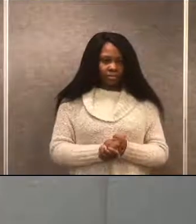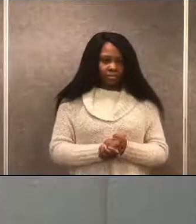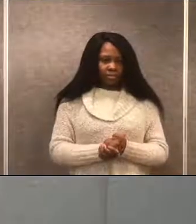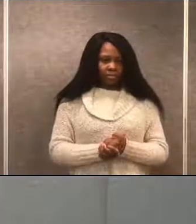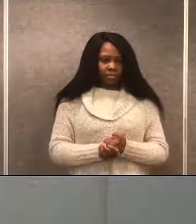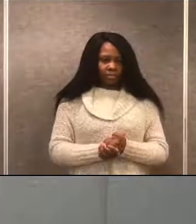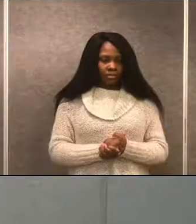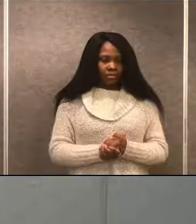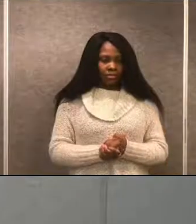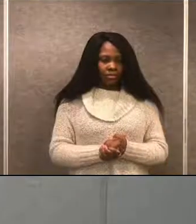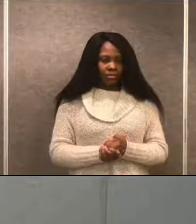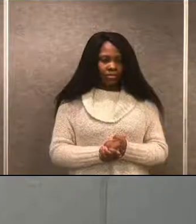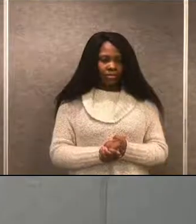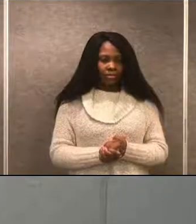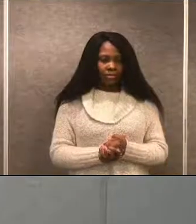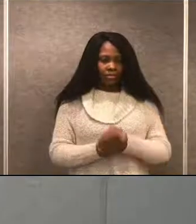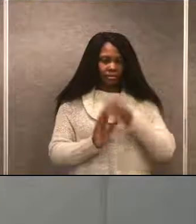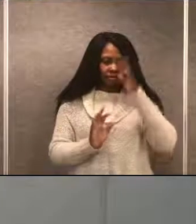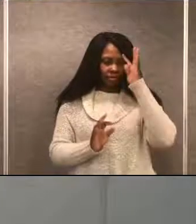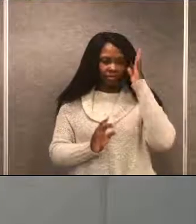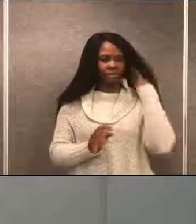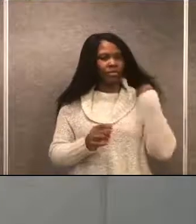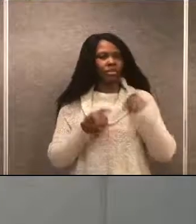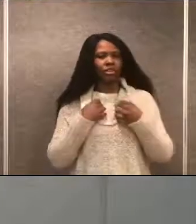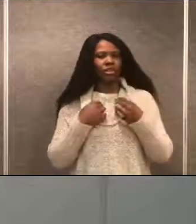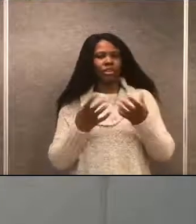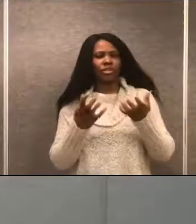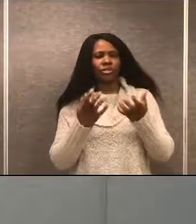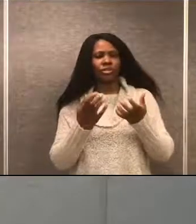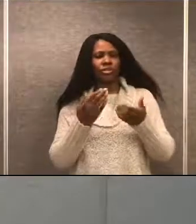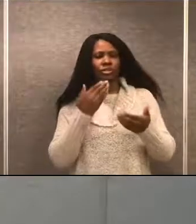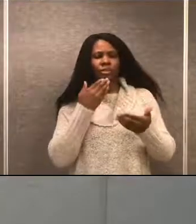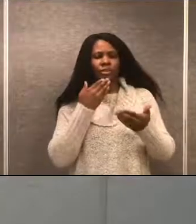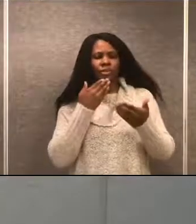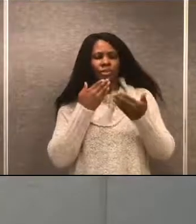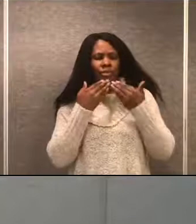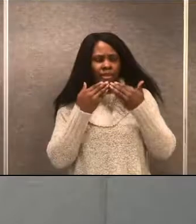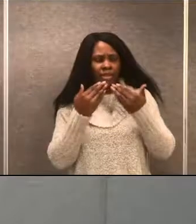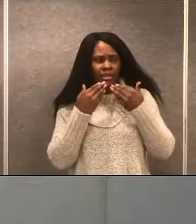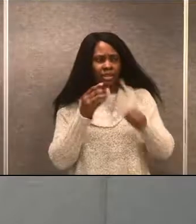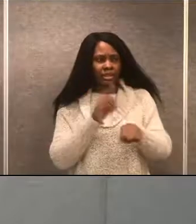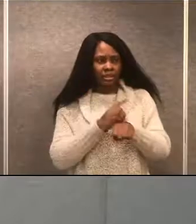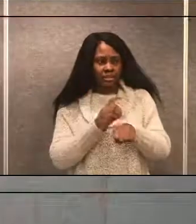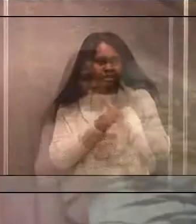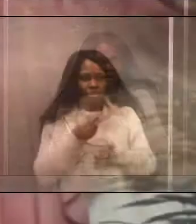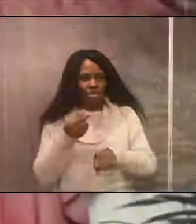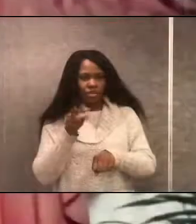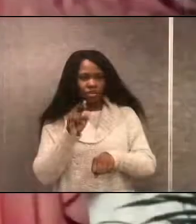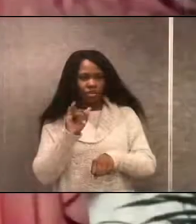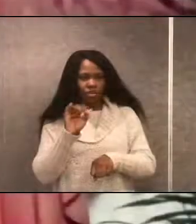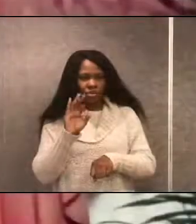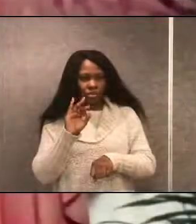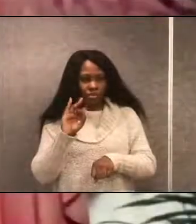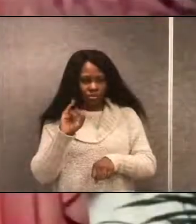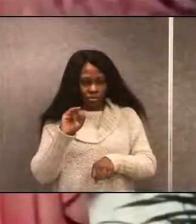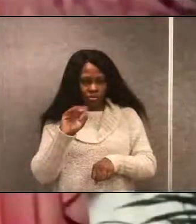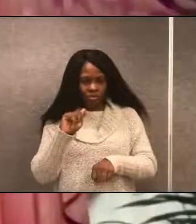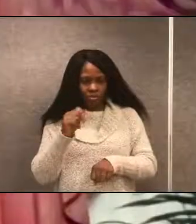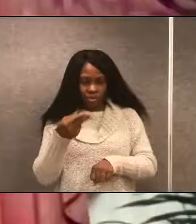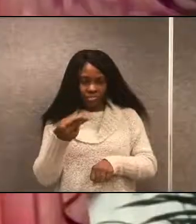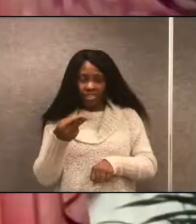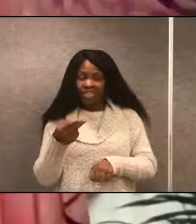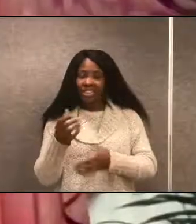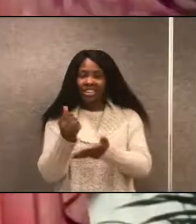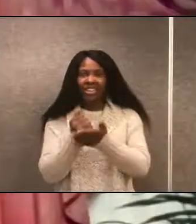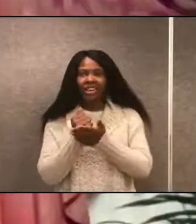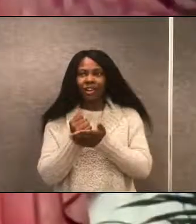just publicly, I would really like to thank Dr. Monique Griffith and Mr. Victor Couture. They have helped to make my job so easy,